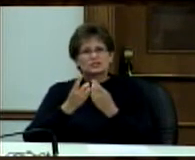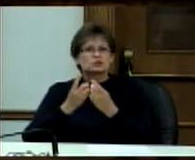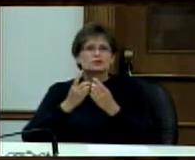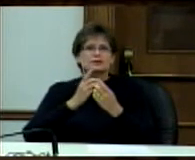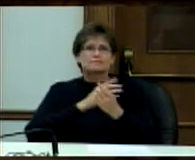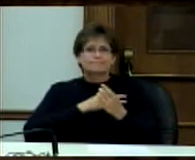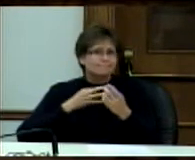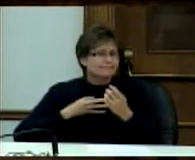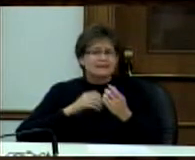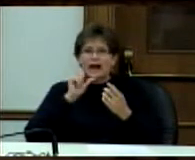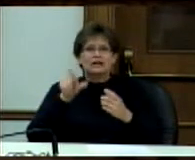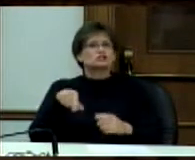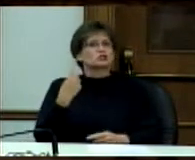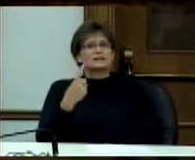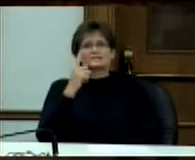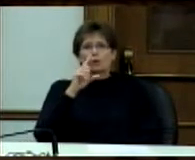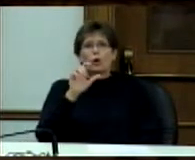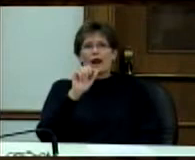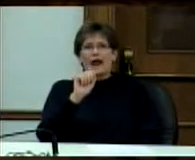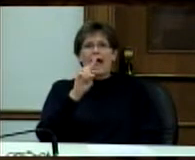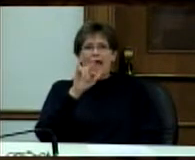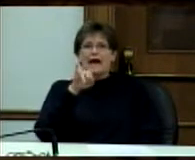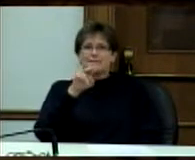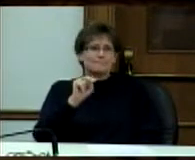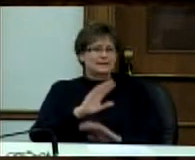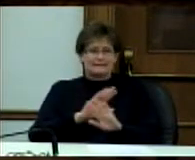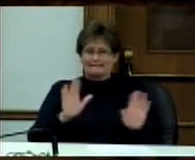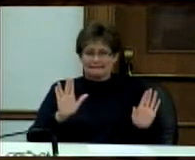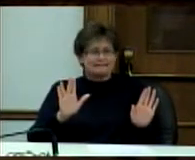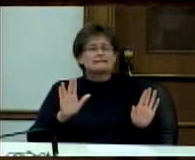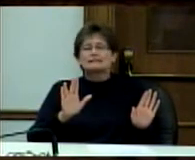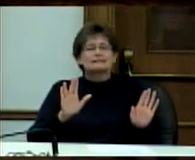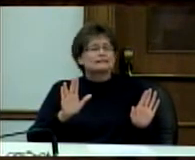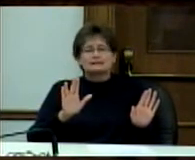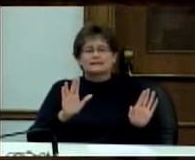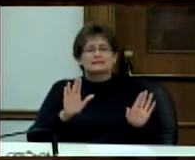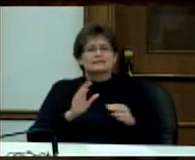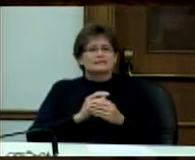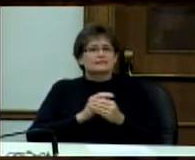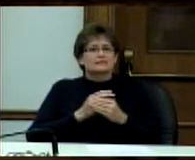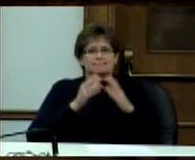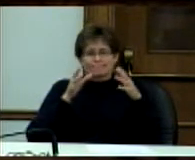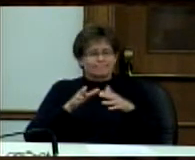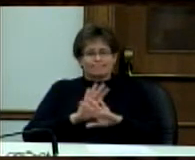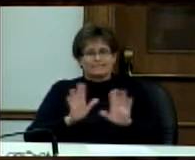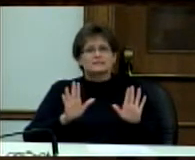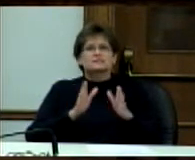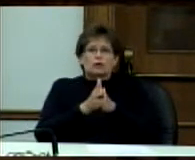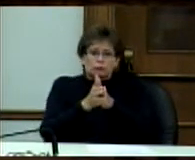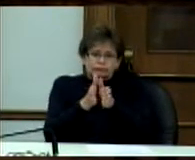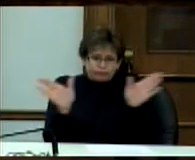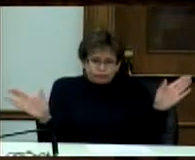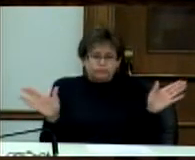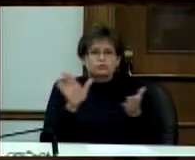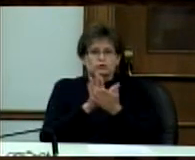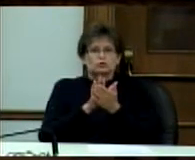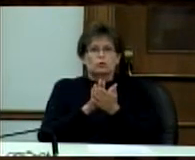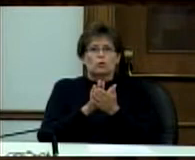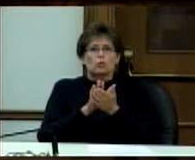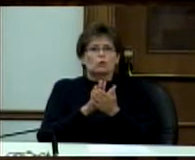district operations, but it is not, It's not it's administrative. not limited in any way to administration. It's